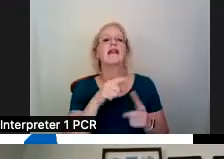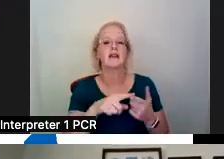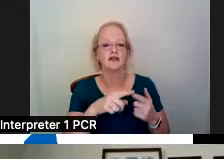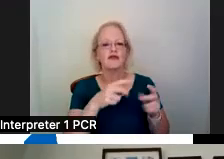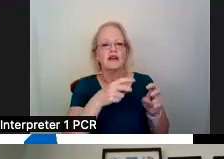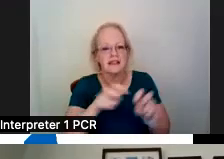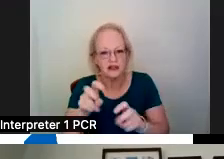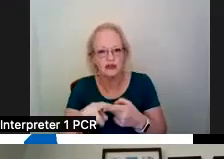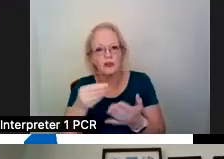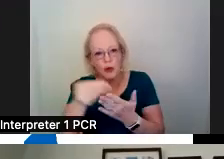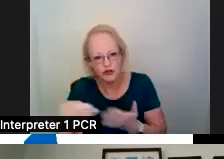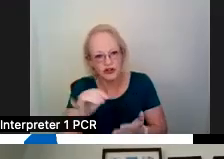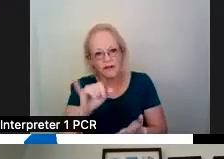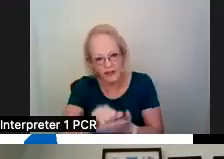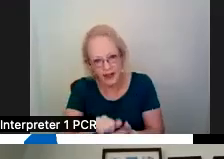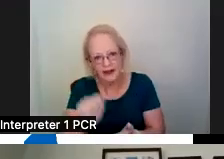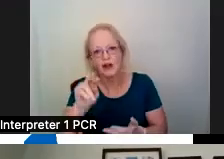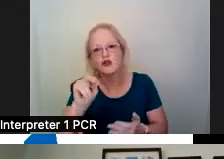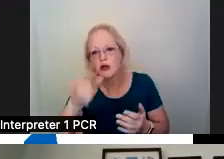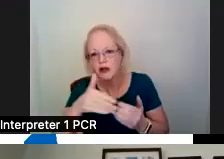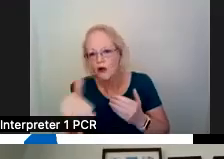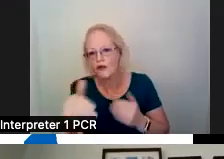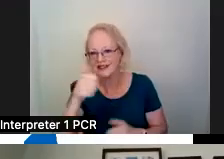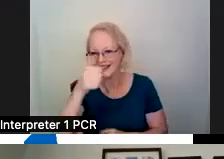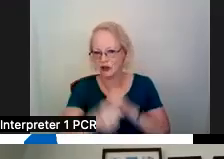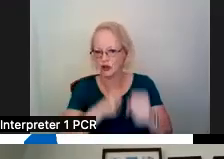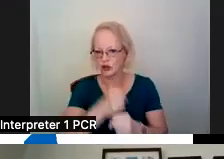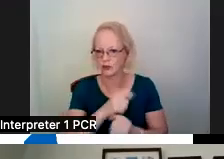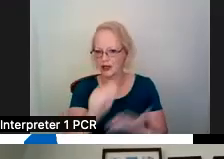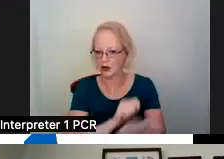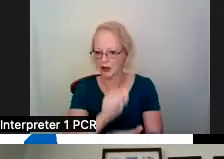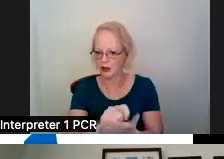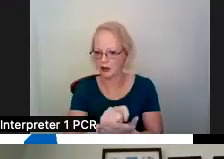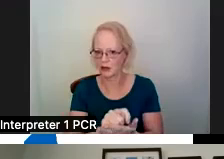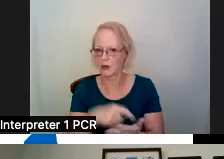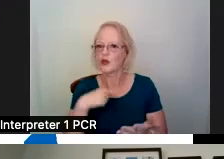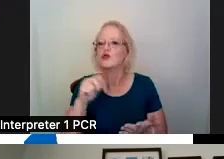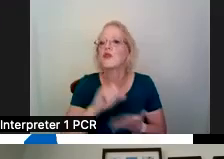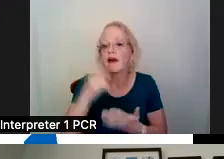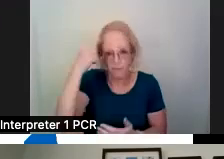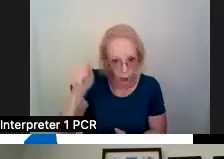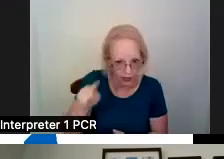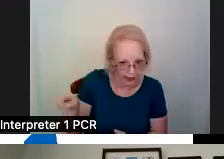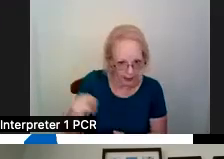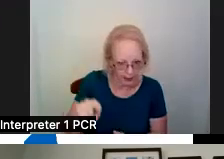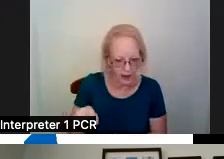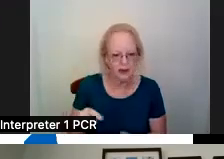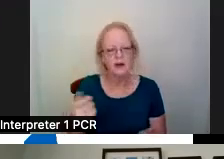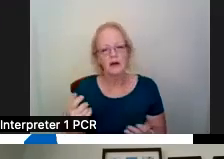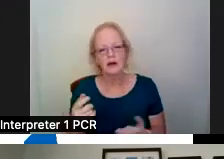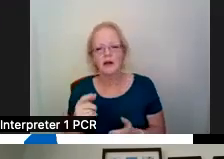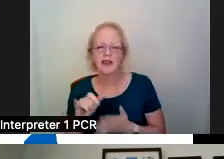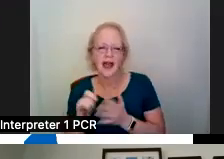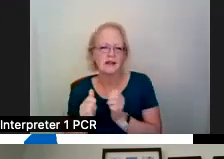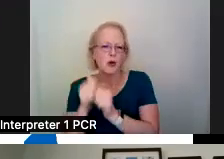that insured annuity over a 10-year period. That all happens for them. This is really used by the more senior,